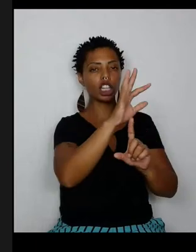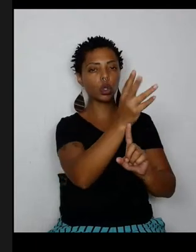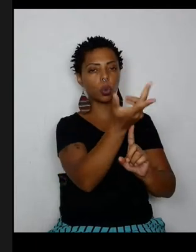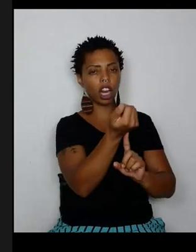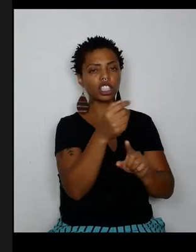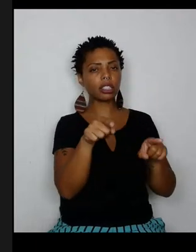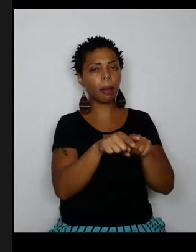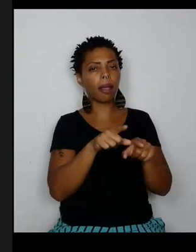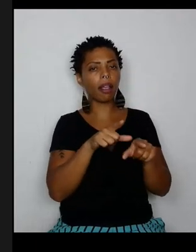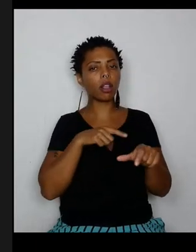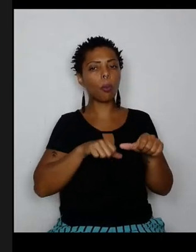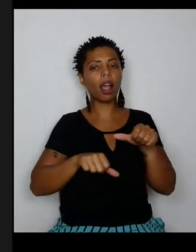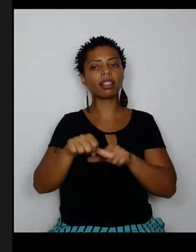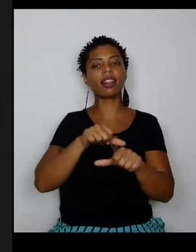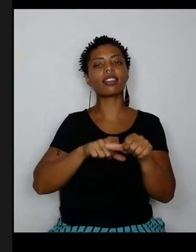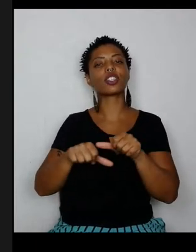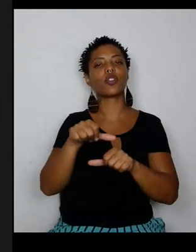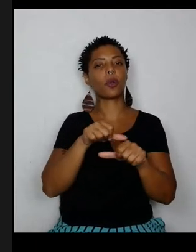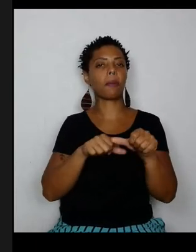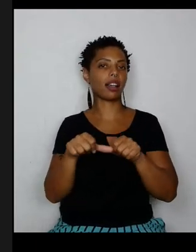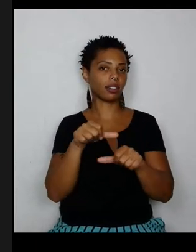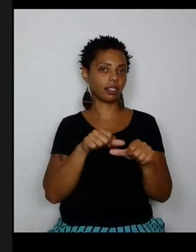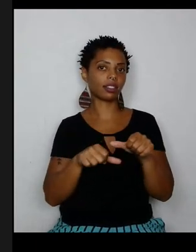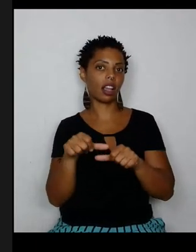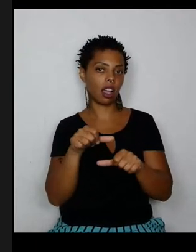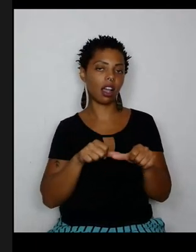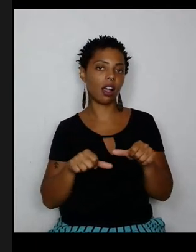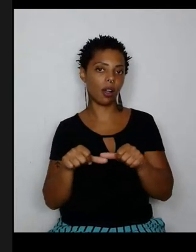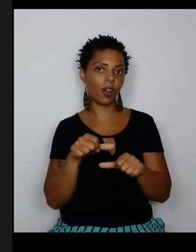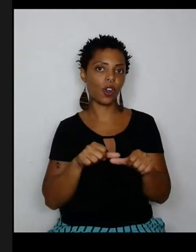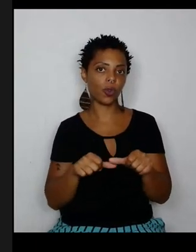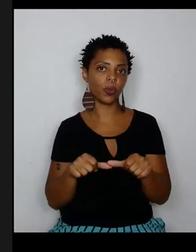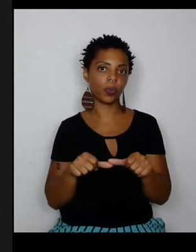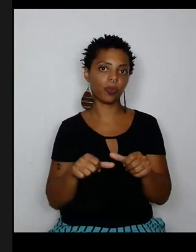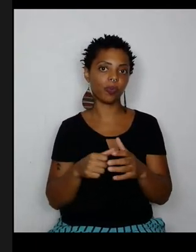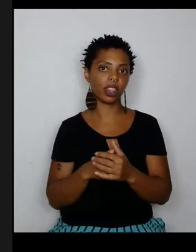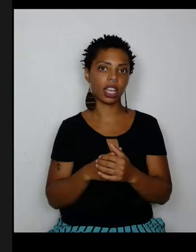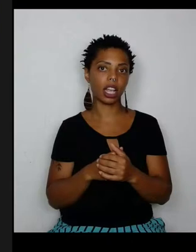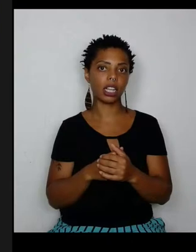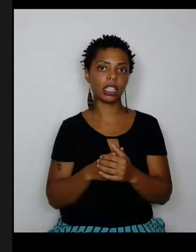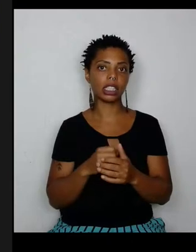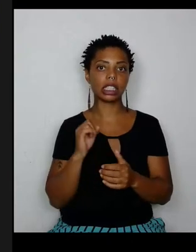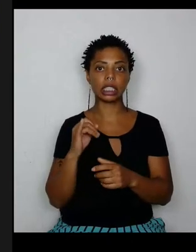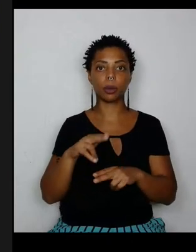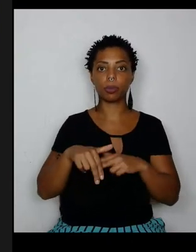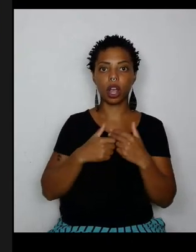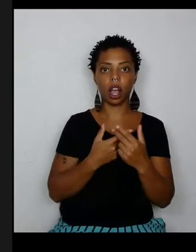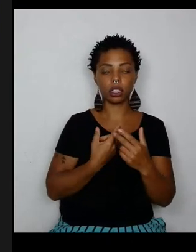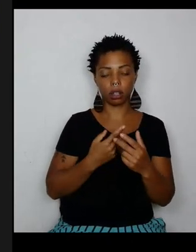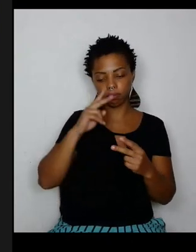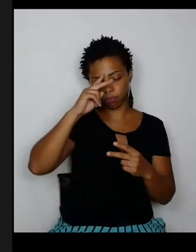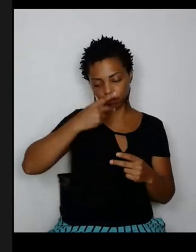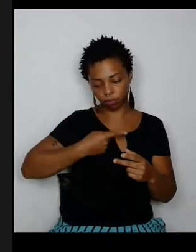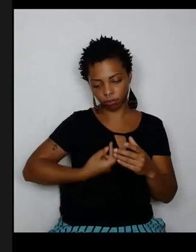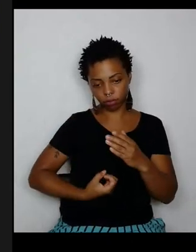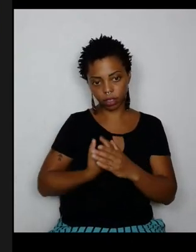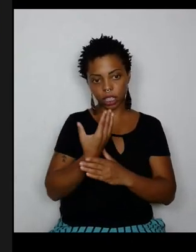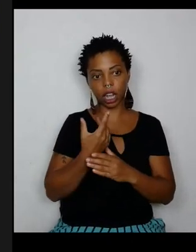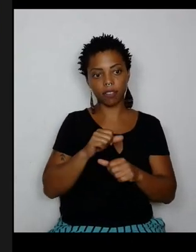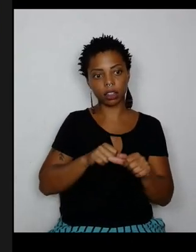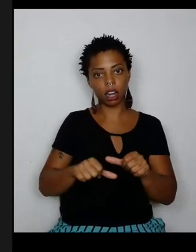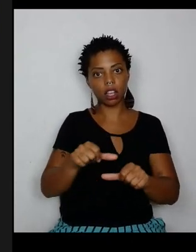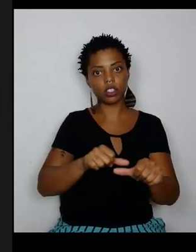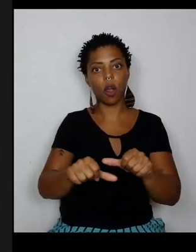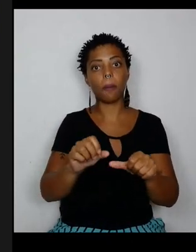the change or the transformation in the artist's image that happened as he